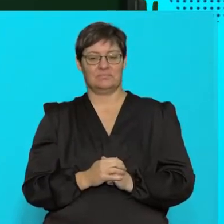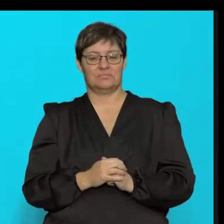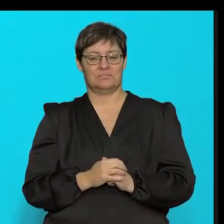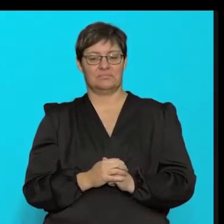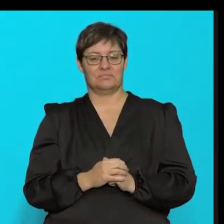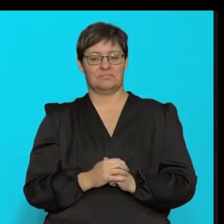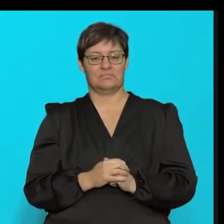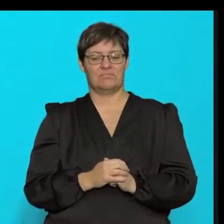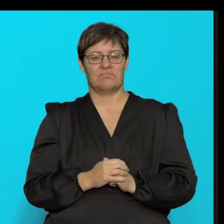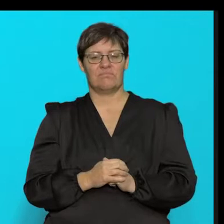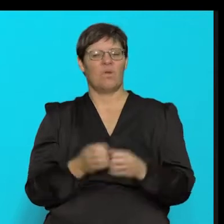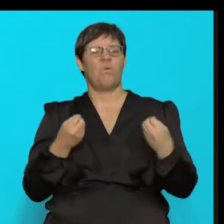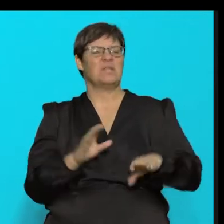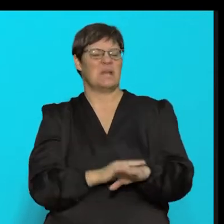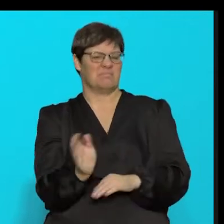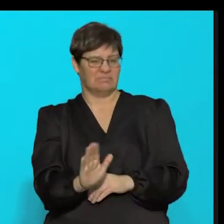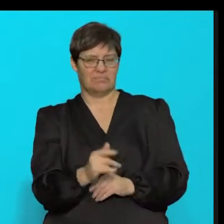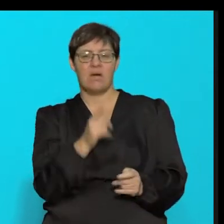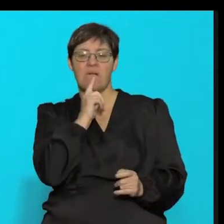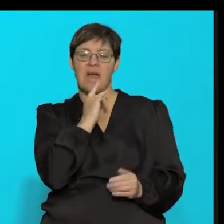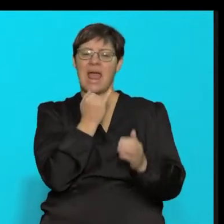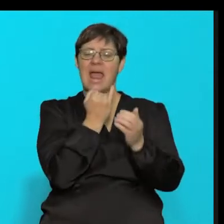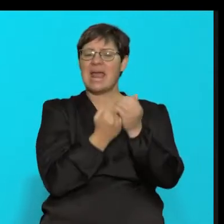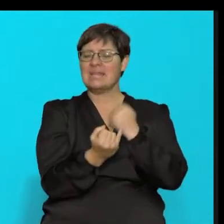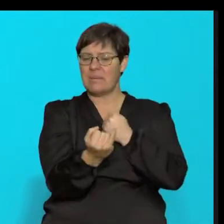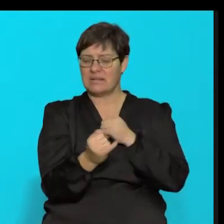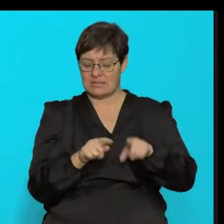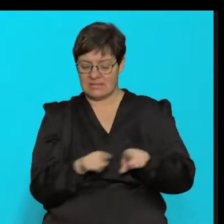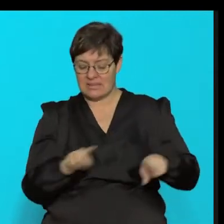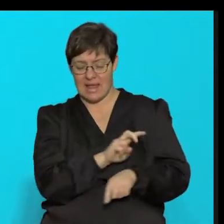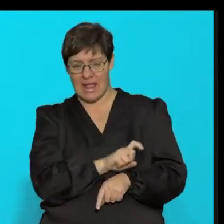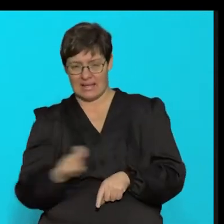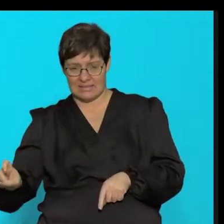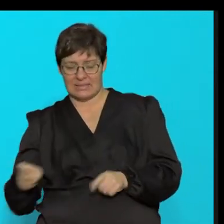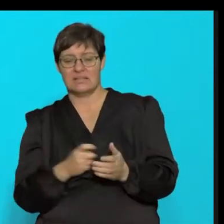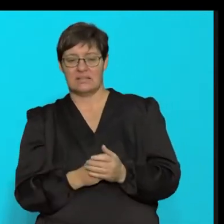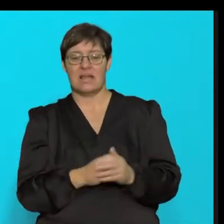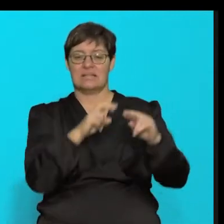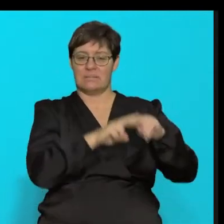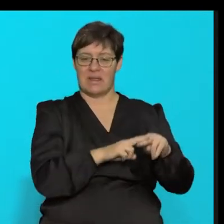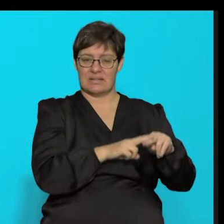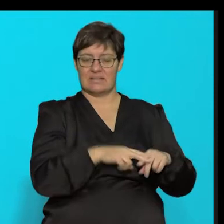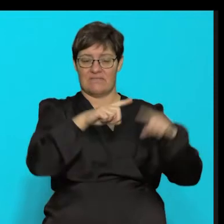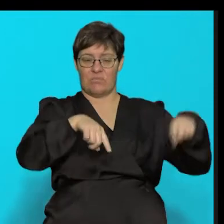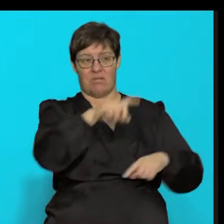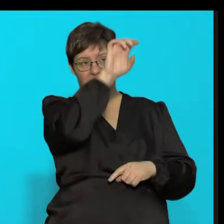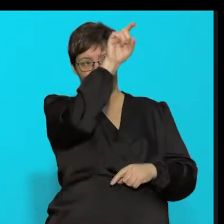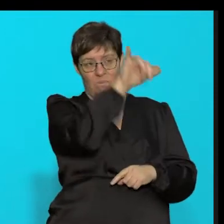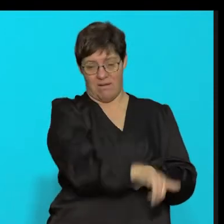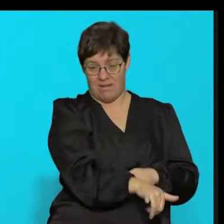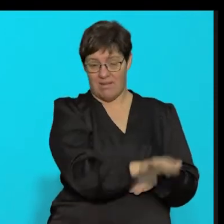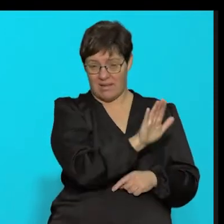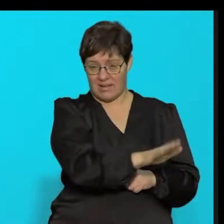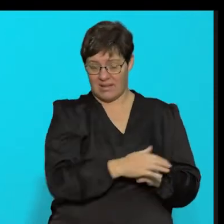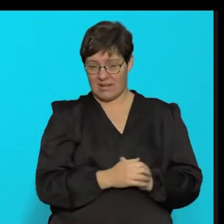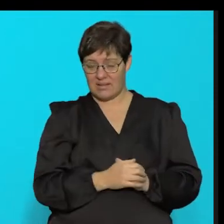Okay. So without wasting time, what is independent variable and dependent variable, okay?